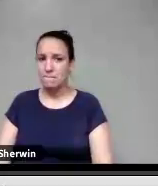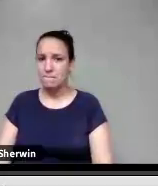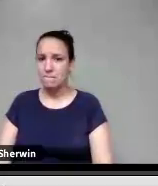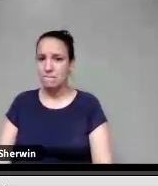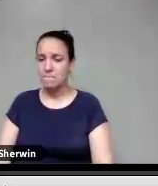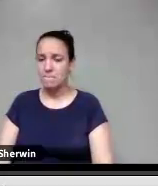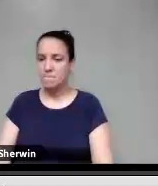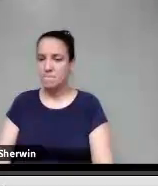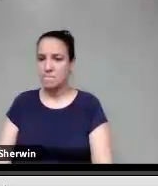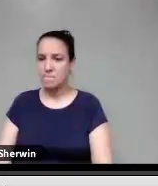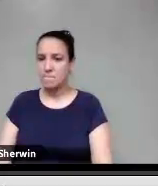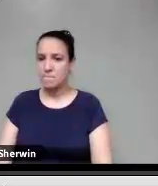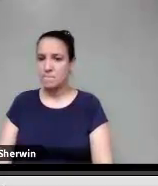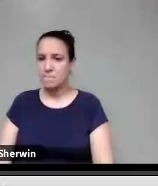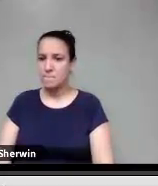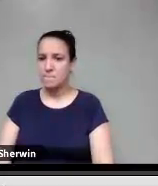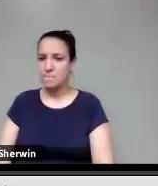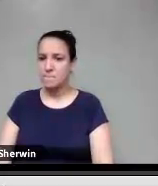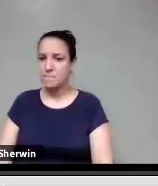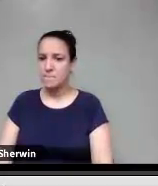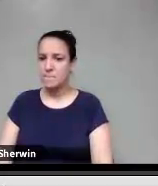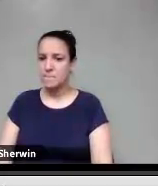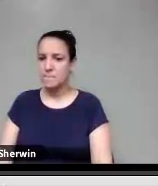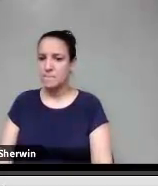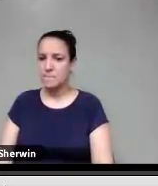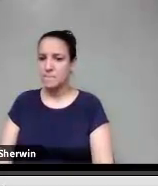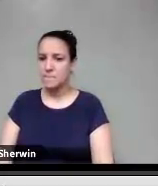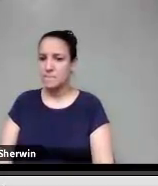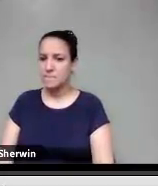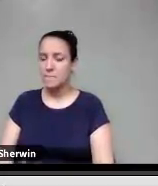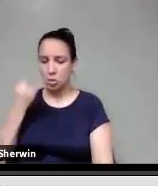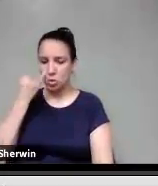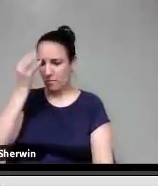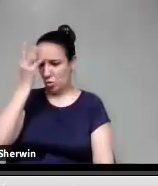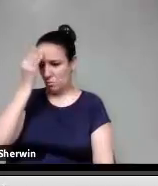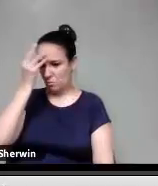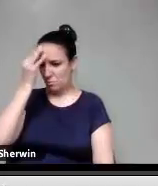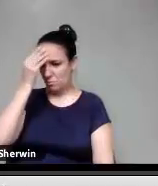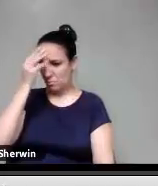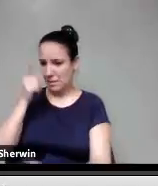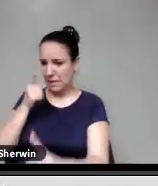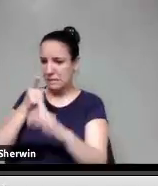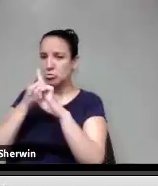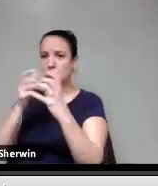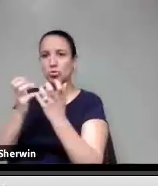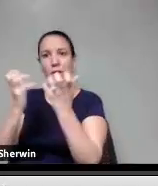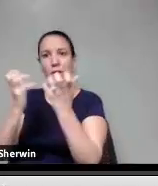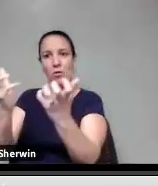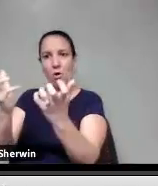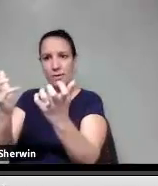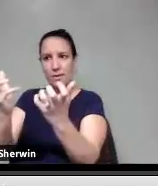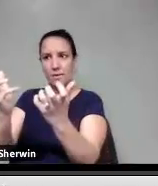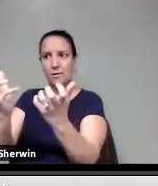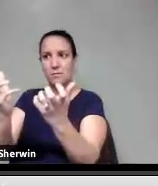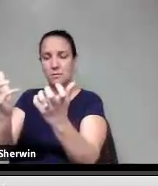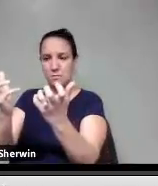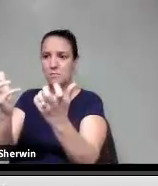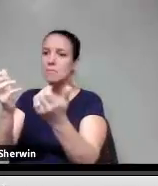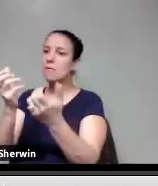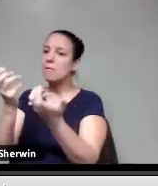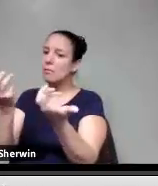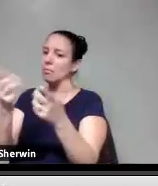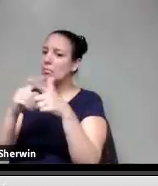what I'm hearing that we're doing really well. So when you're trying to think about your target audience, they know at least the people that are currently coming in. But they might